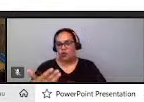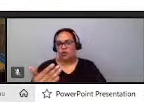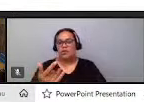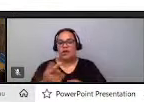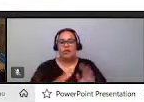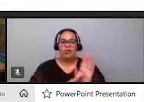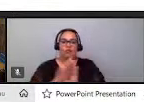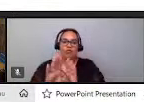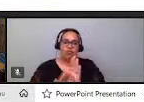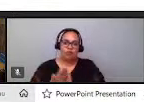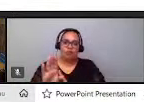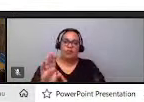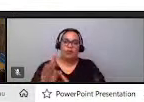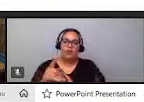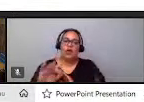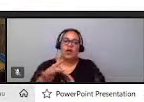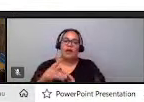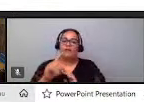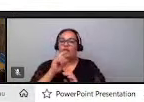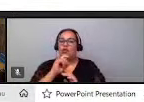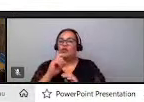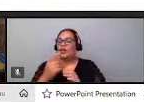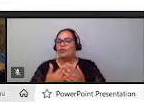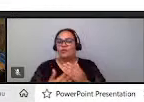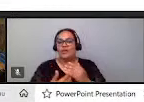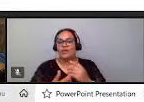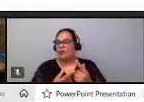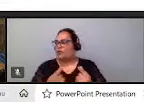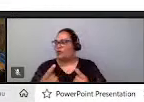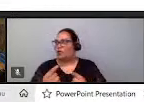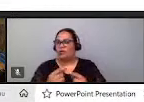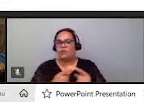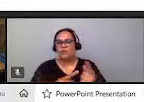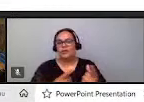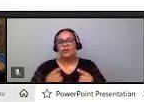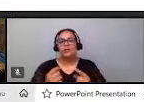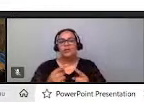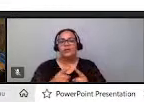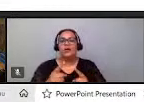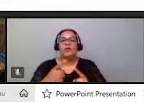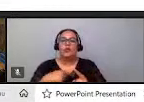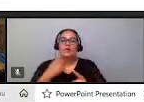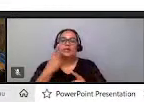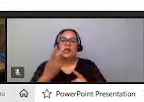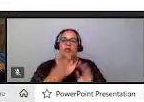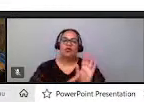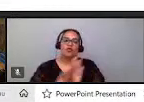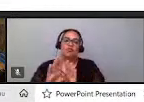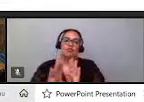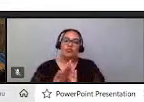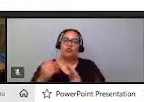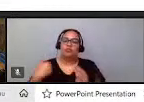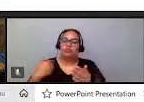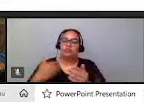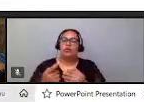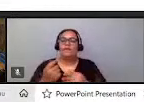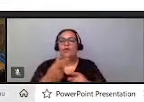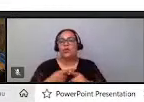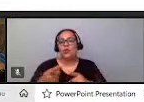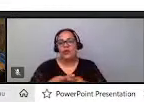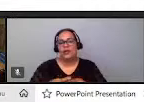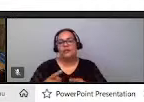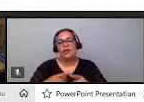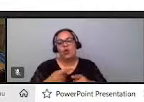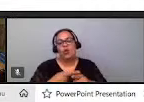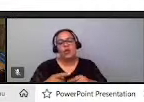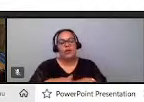Improvement uh the average T per week um you can see how we have improved over the last few weeks and it's on a